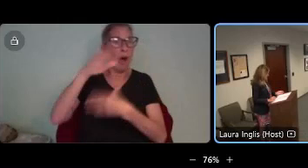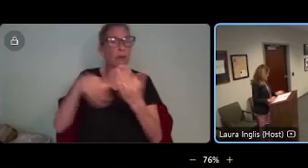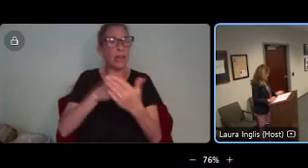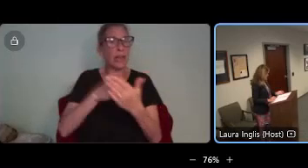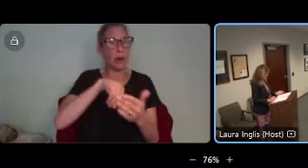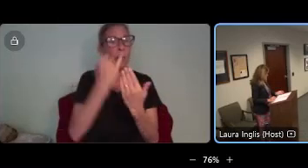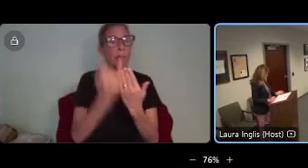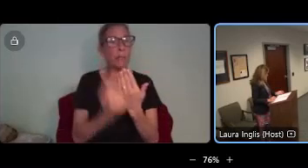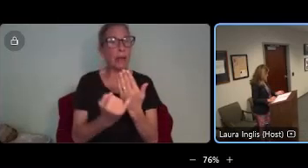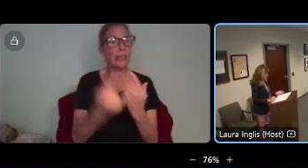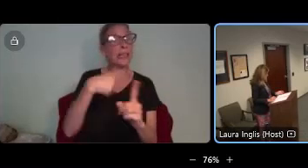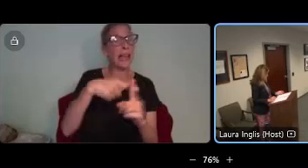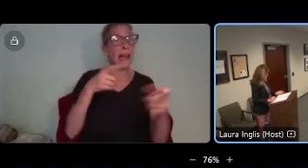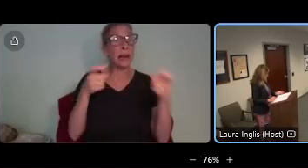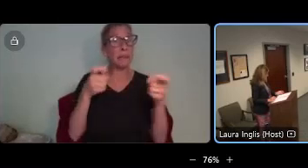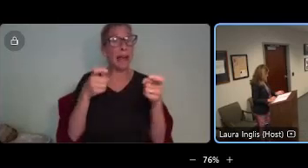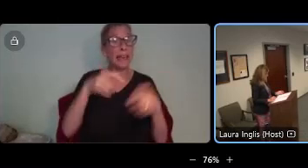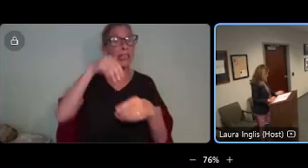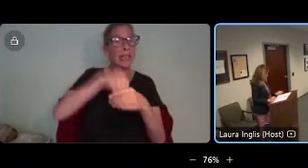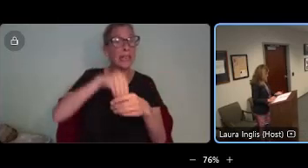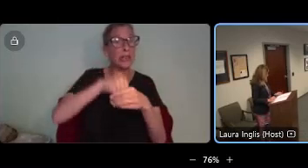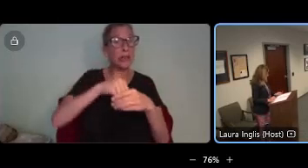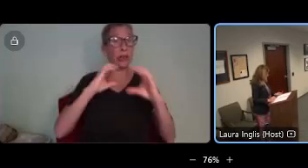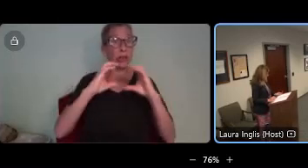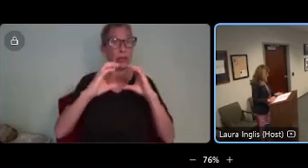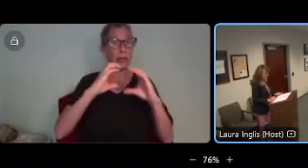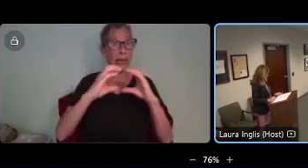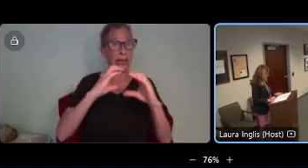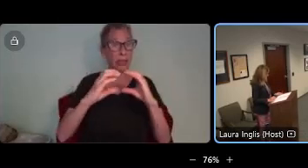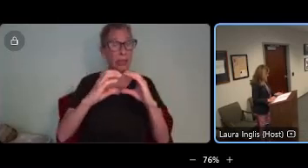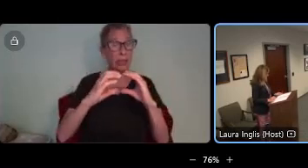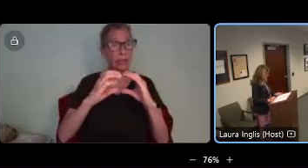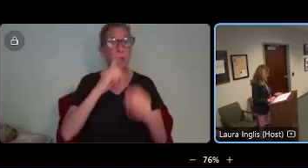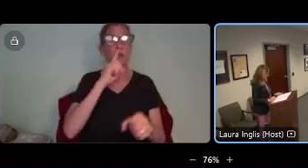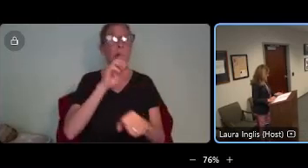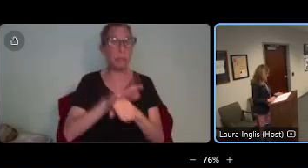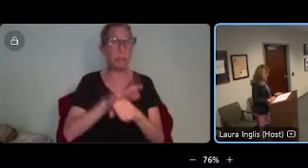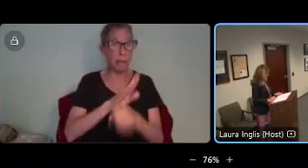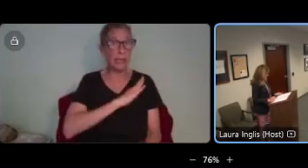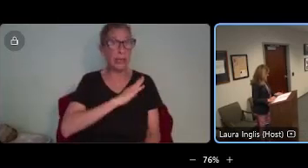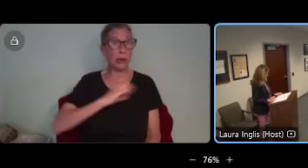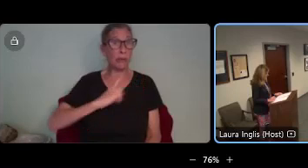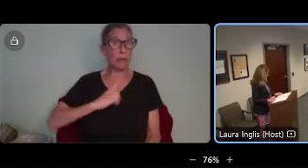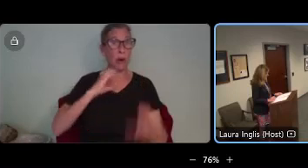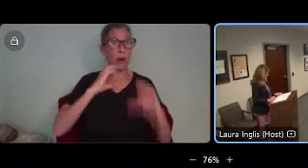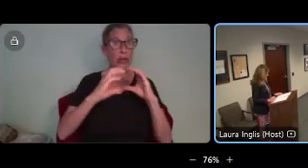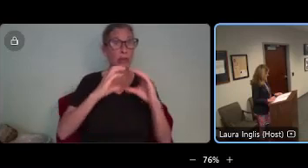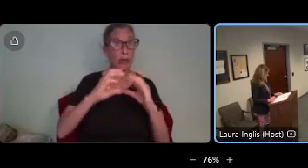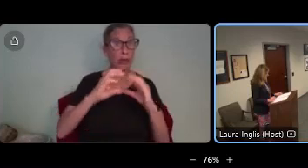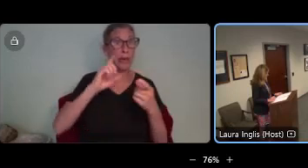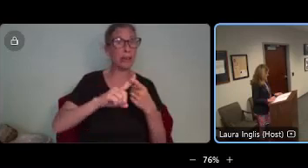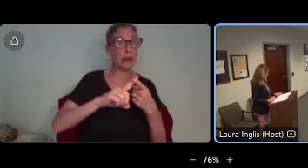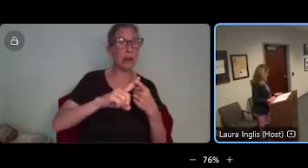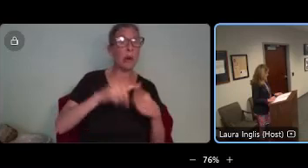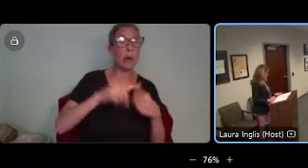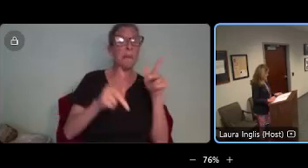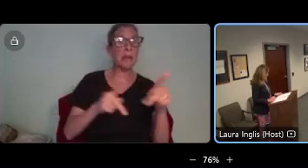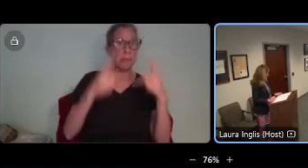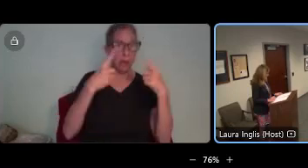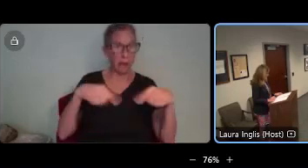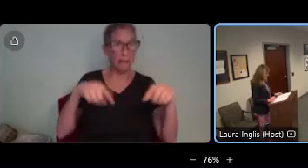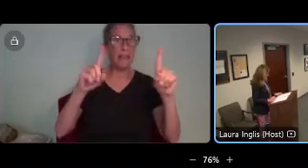in addition to managing internal communications. We ensure the board communicates to our stakeholders effectively, which